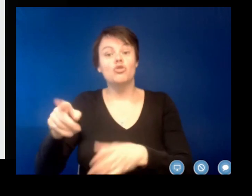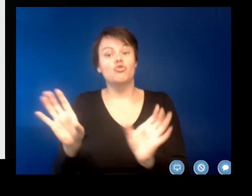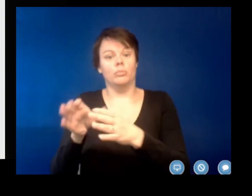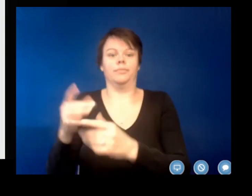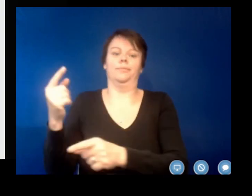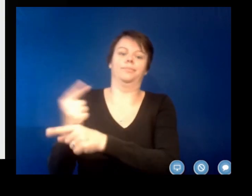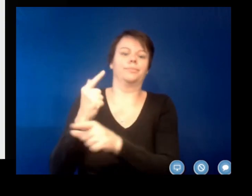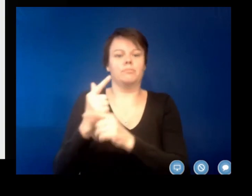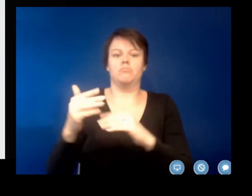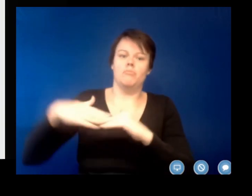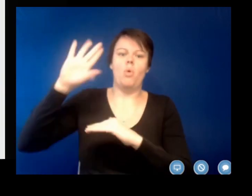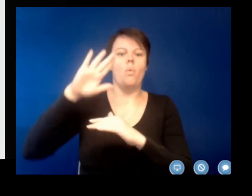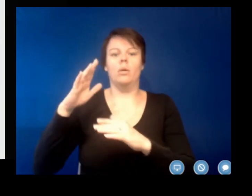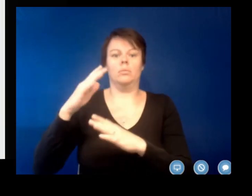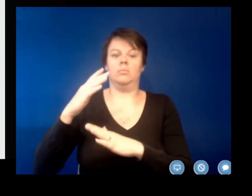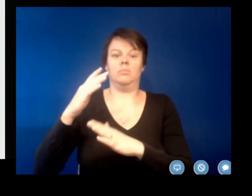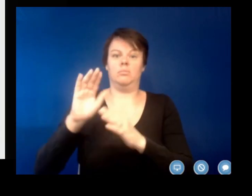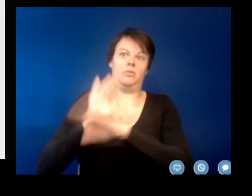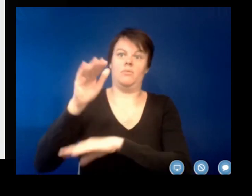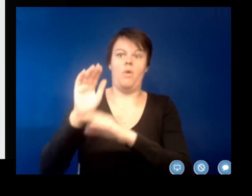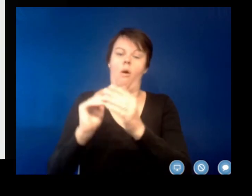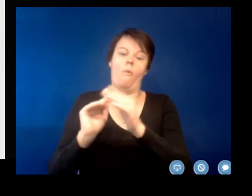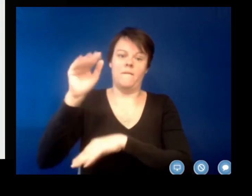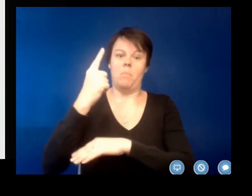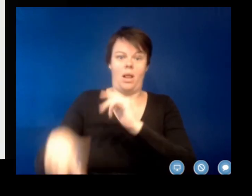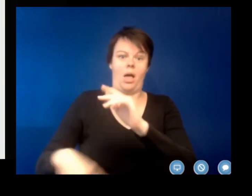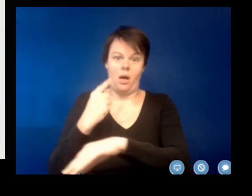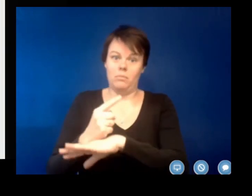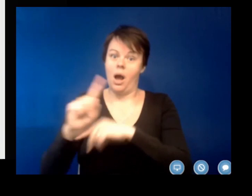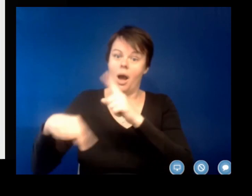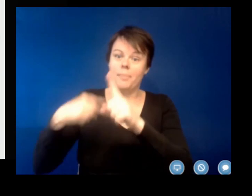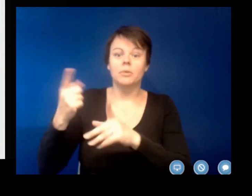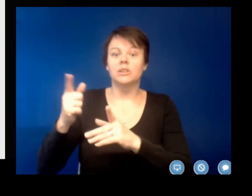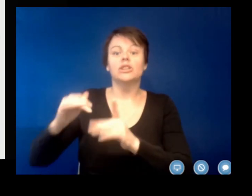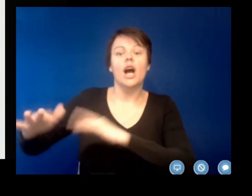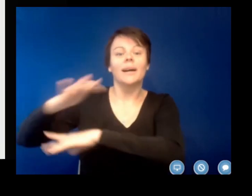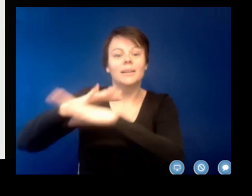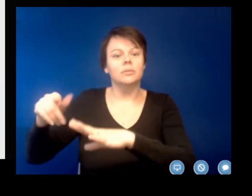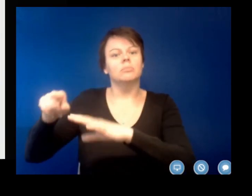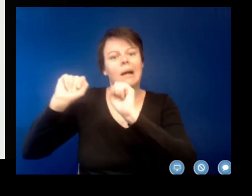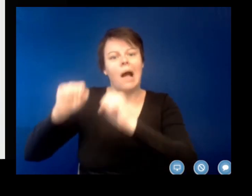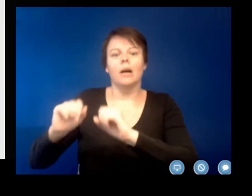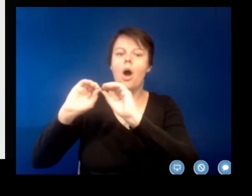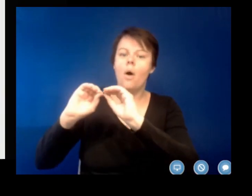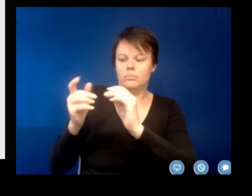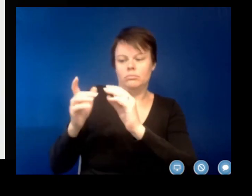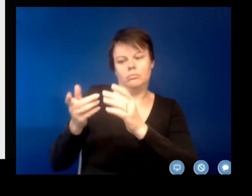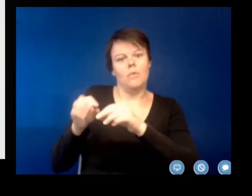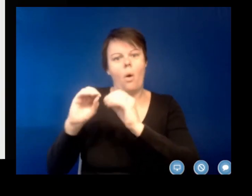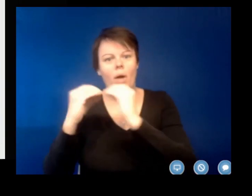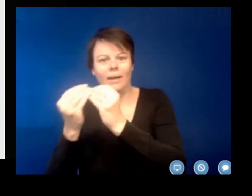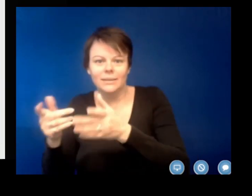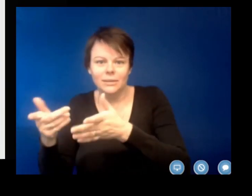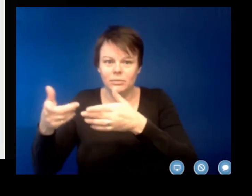of organization of societies, legal regulations. They reflect how their effects look like, and